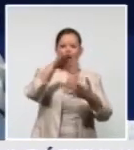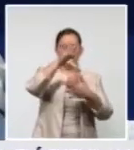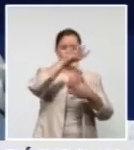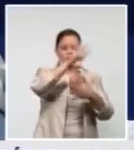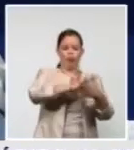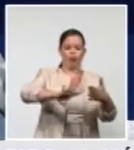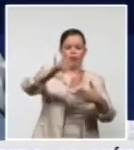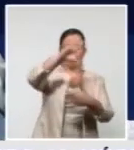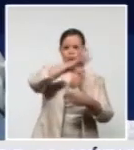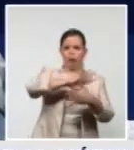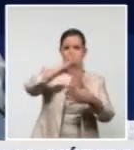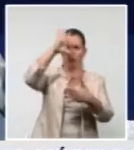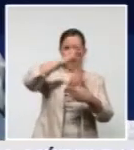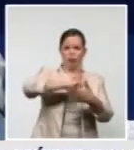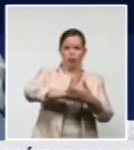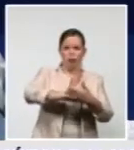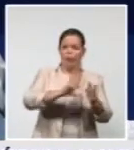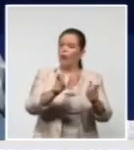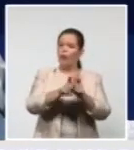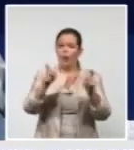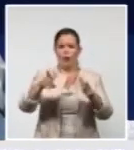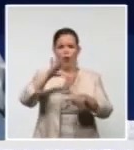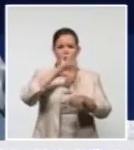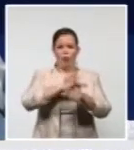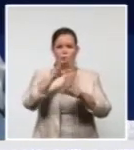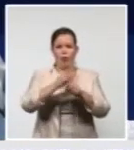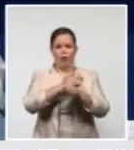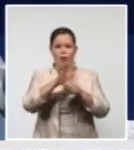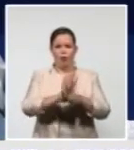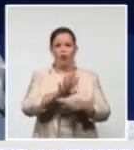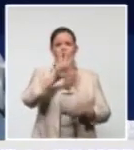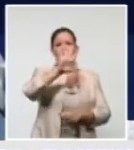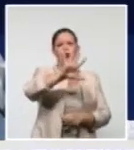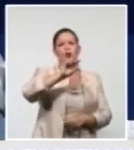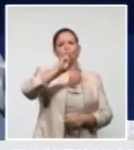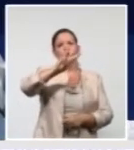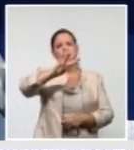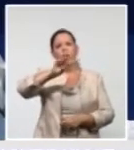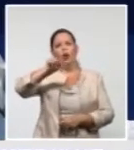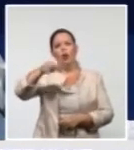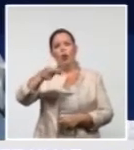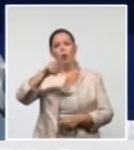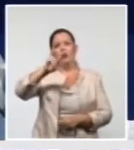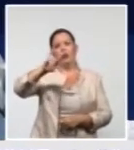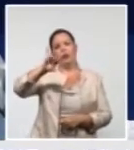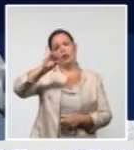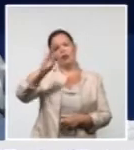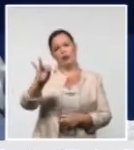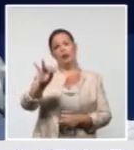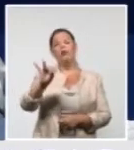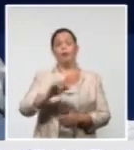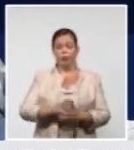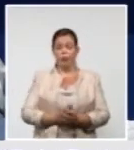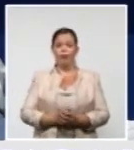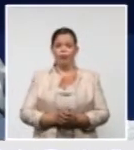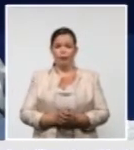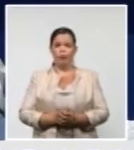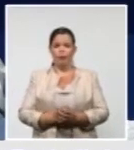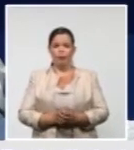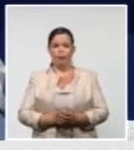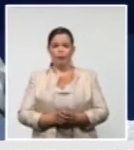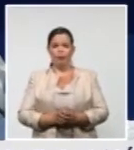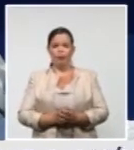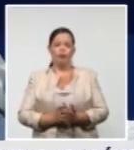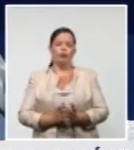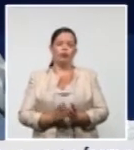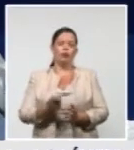for almost 54% of all COVID-19 cases worldwide. Regarding worst